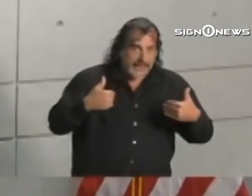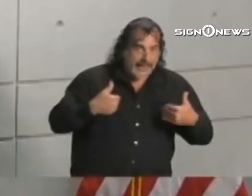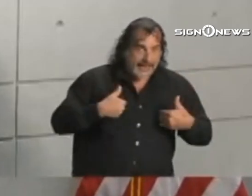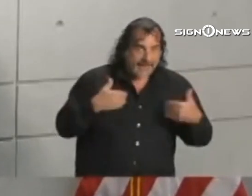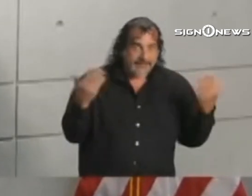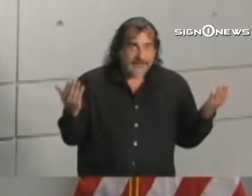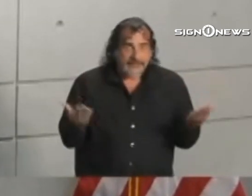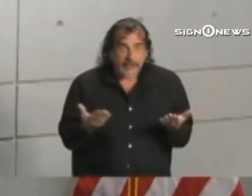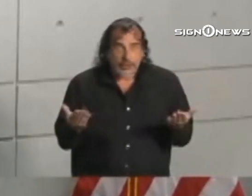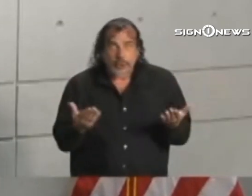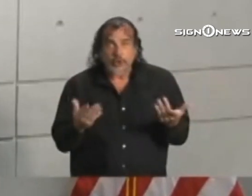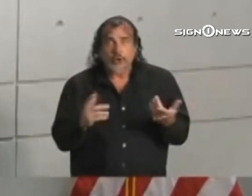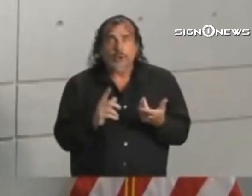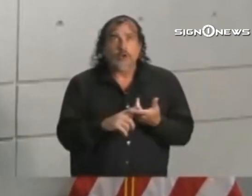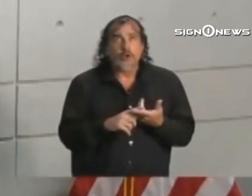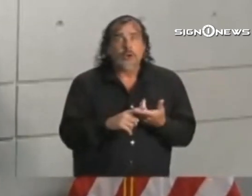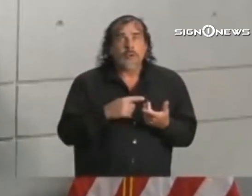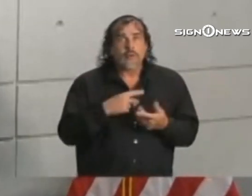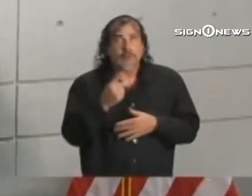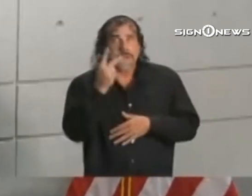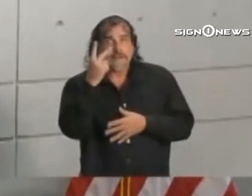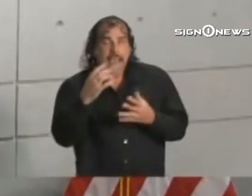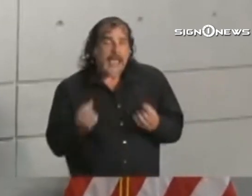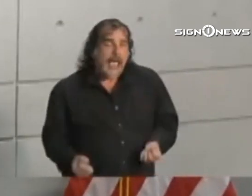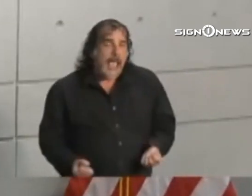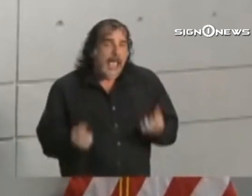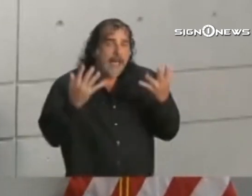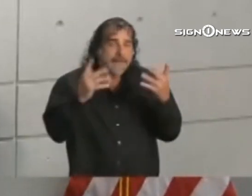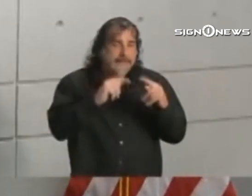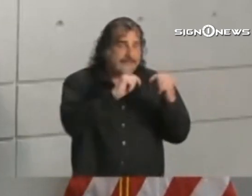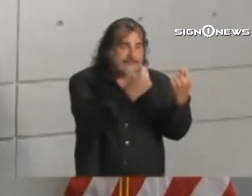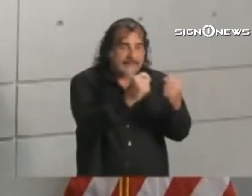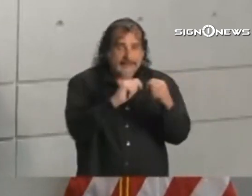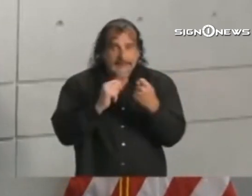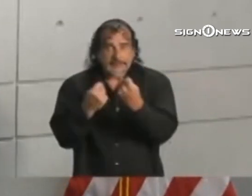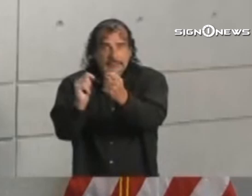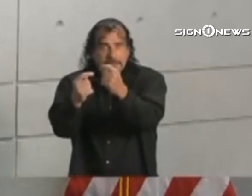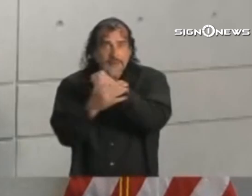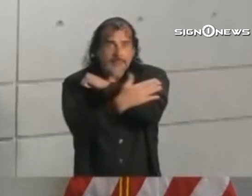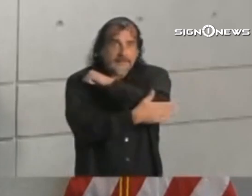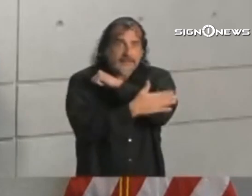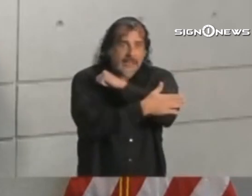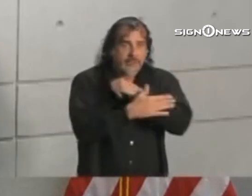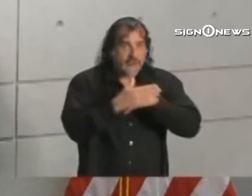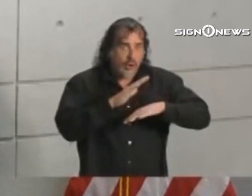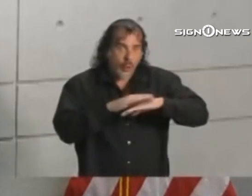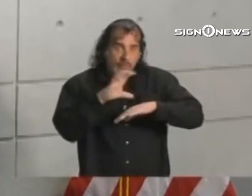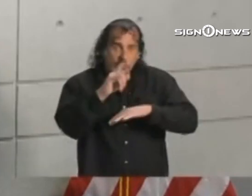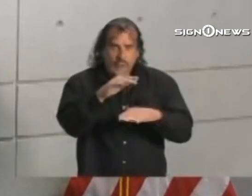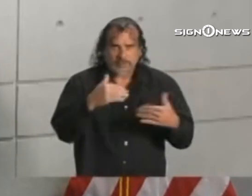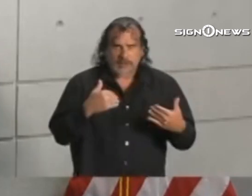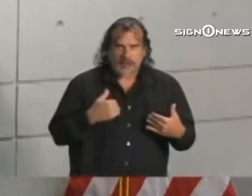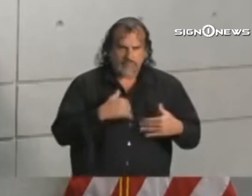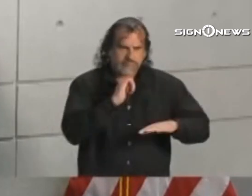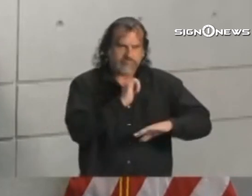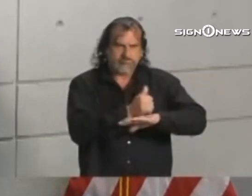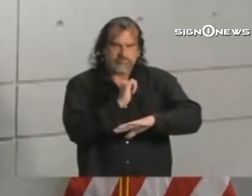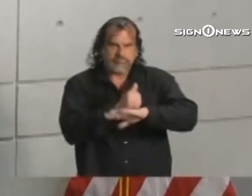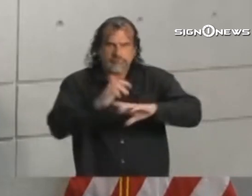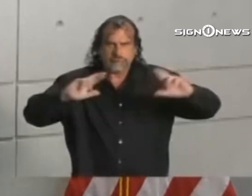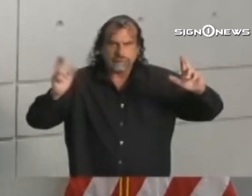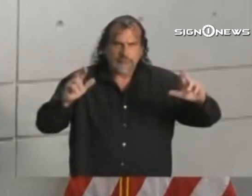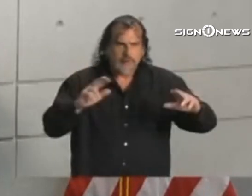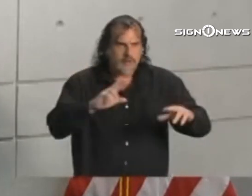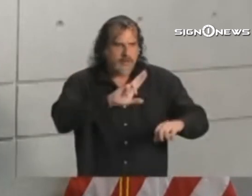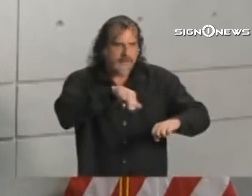internally, when you look at the number of teams that the counties, particularly in the coastal region, have, the assets that the Mississippi